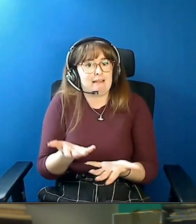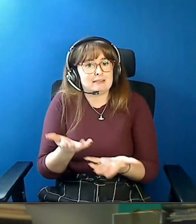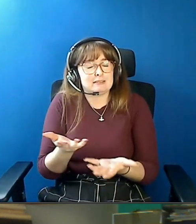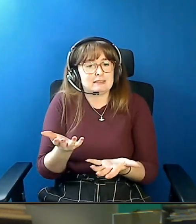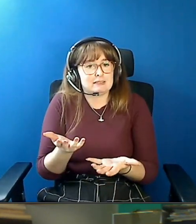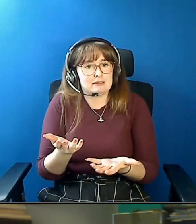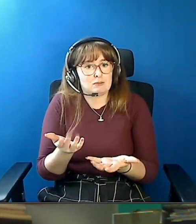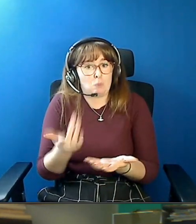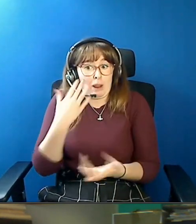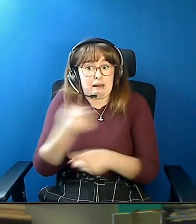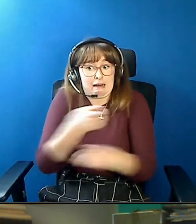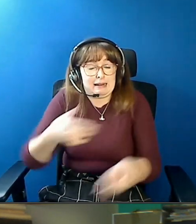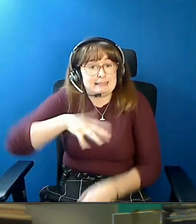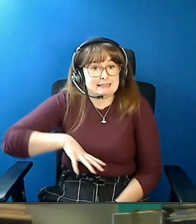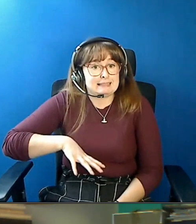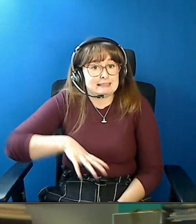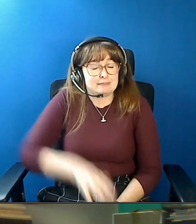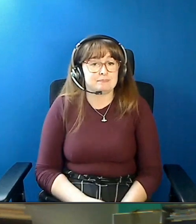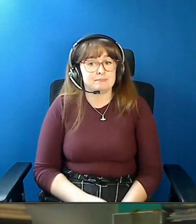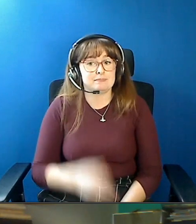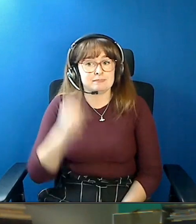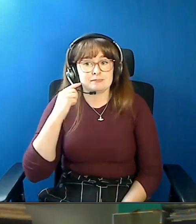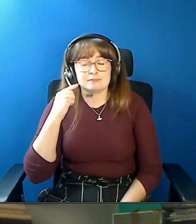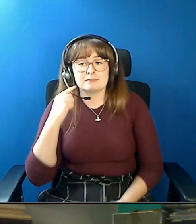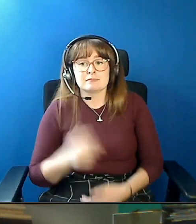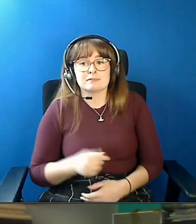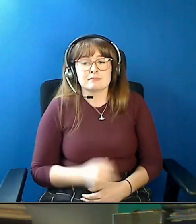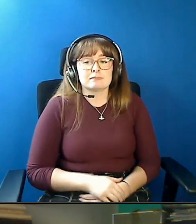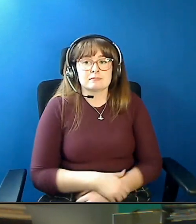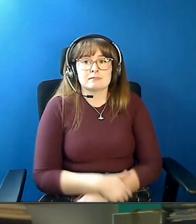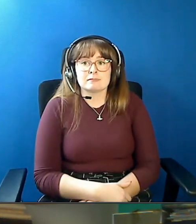and when the SAP methodology changes in the future.